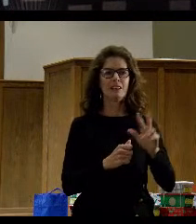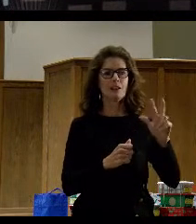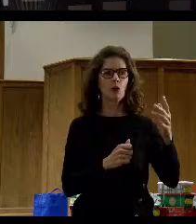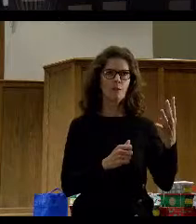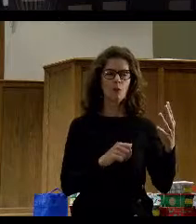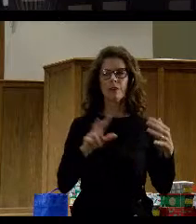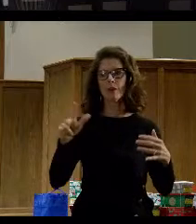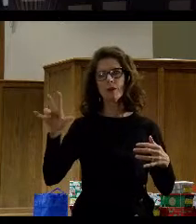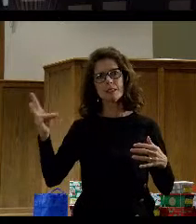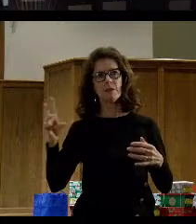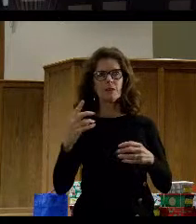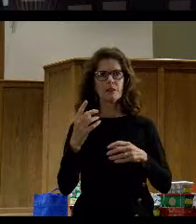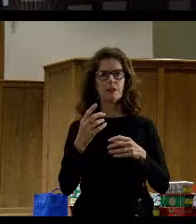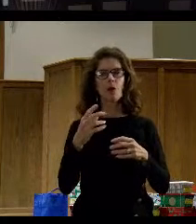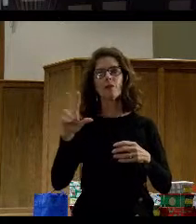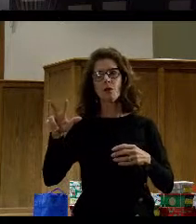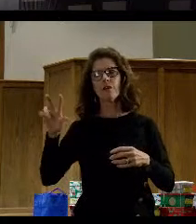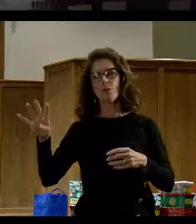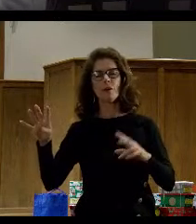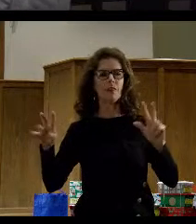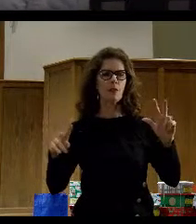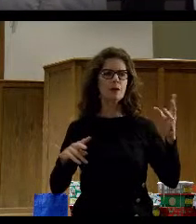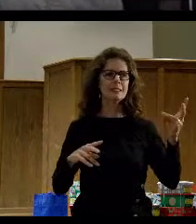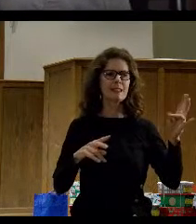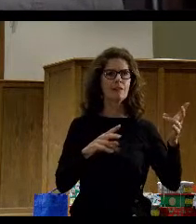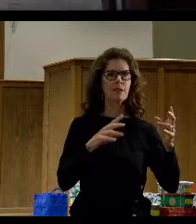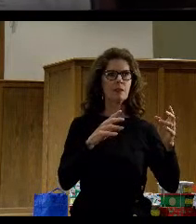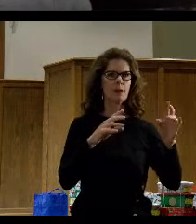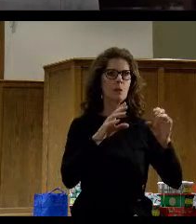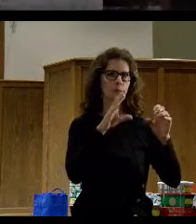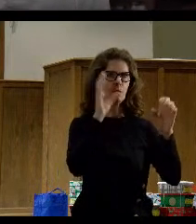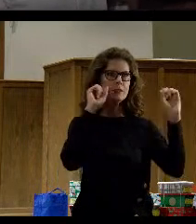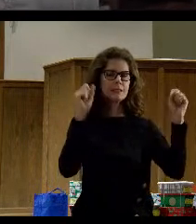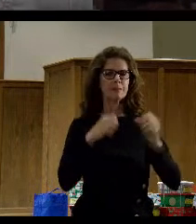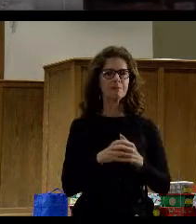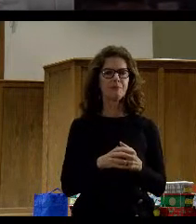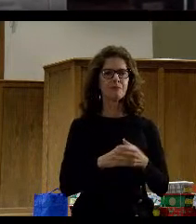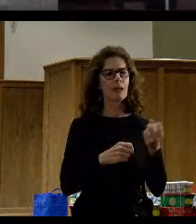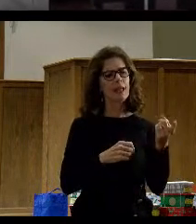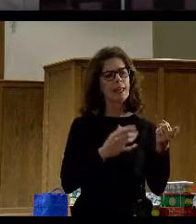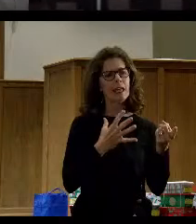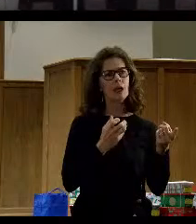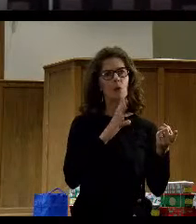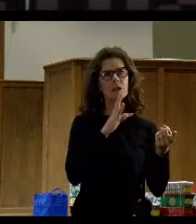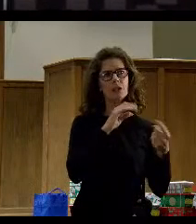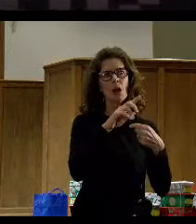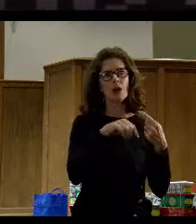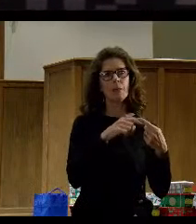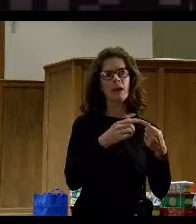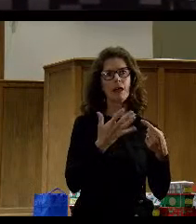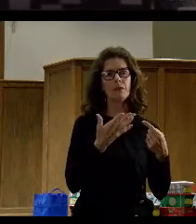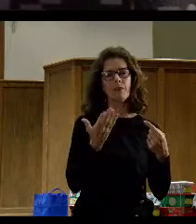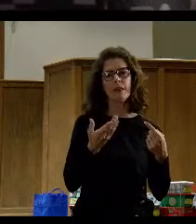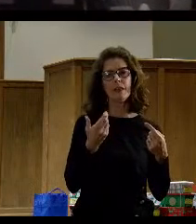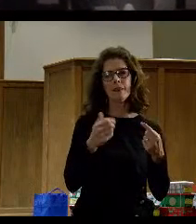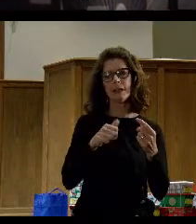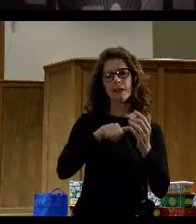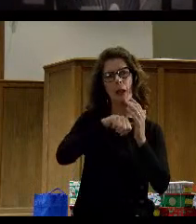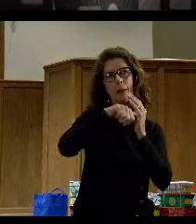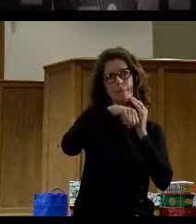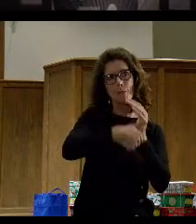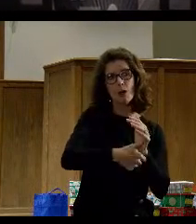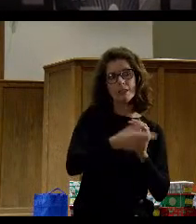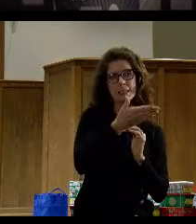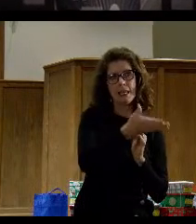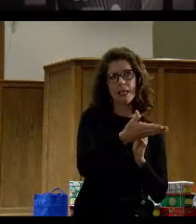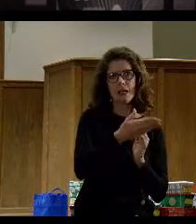asked to speak at Eisenhower's funeral, he wanted to talk about the quality that Eisenhower demonstrated that most impressed Nixon. And